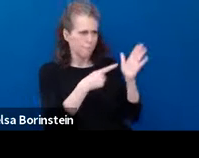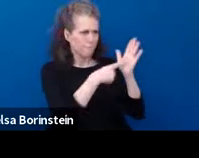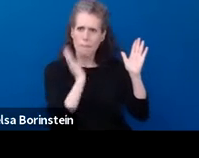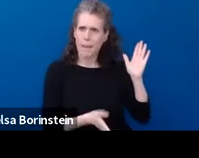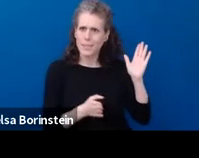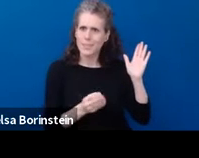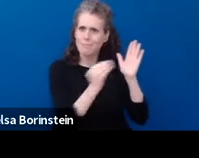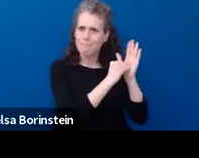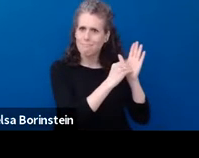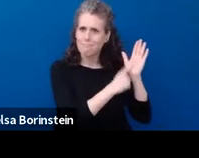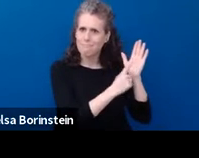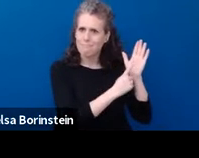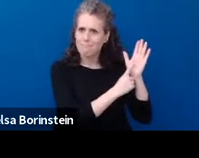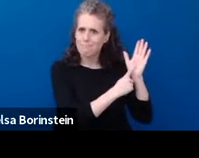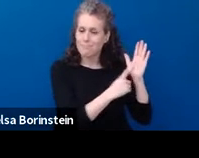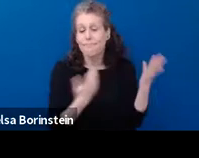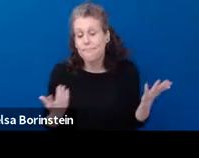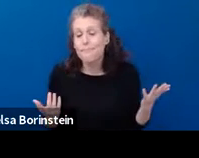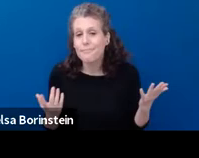use this very sort of